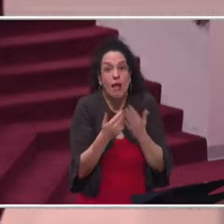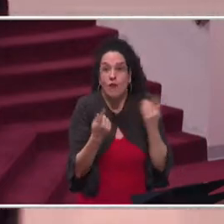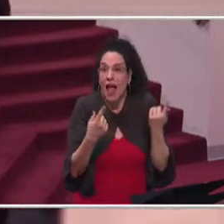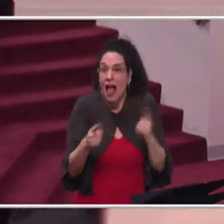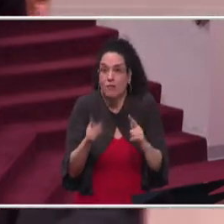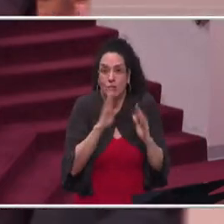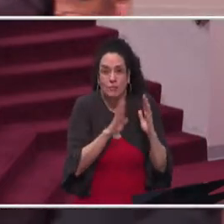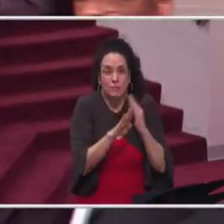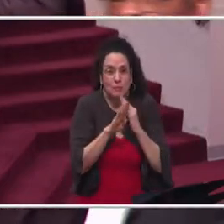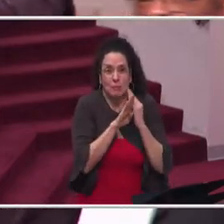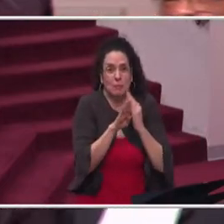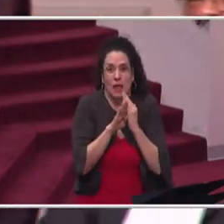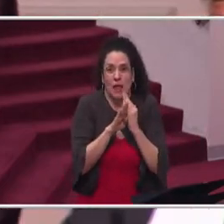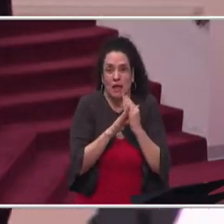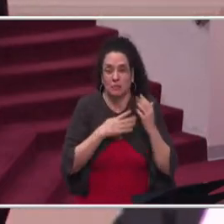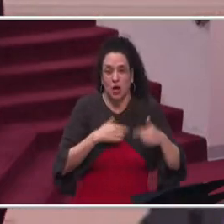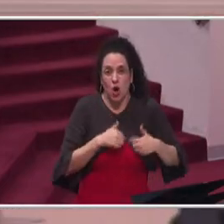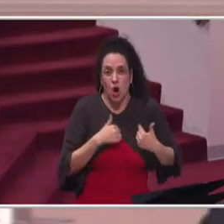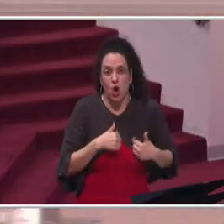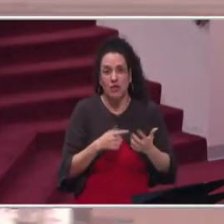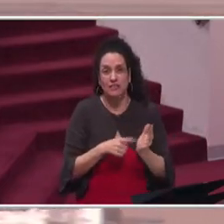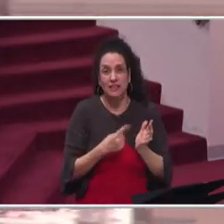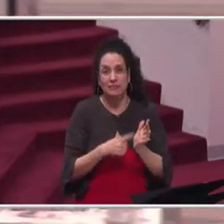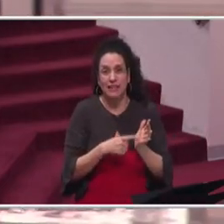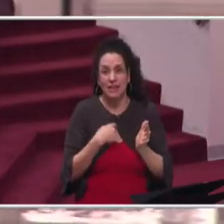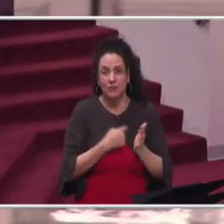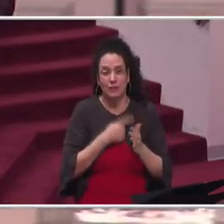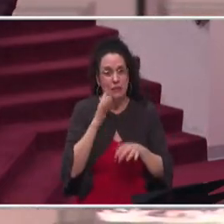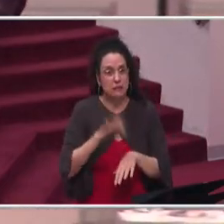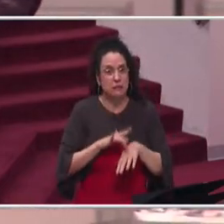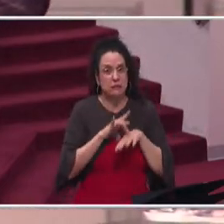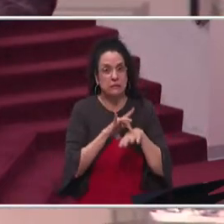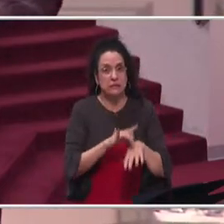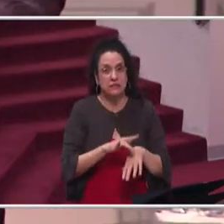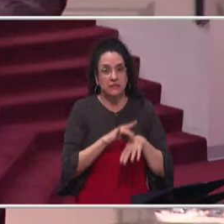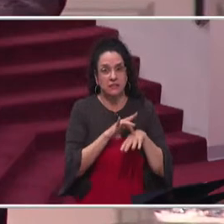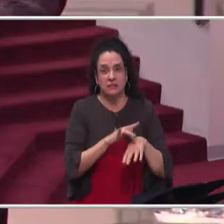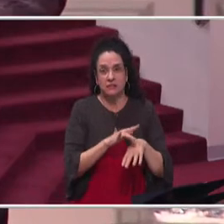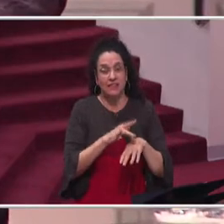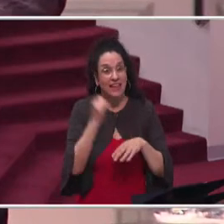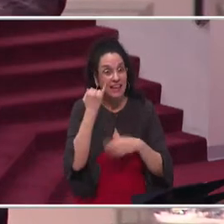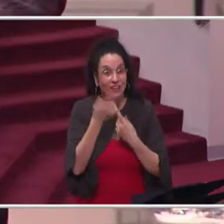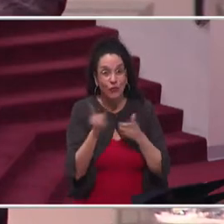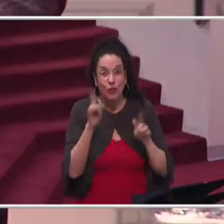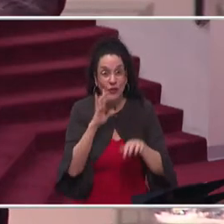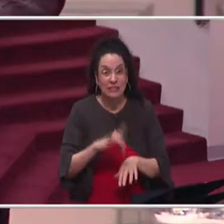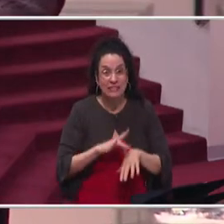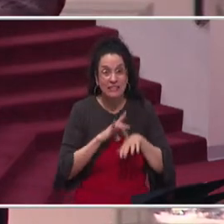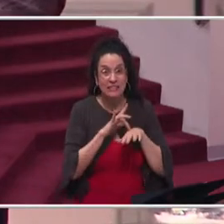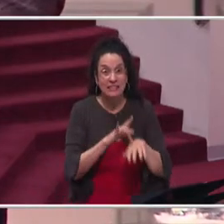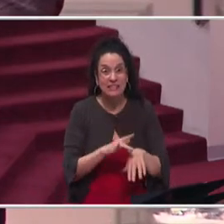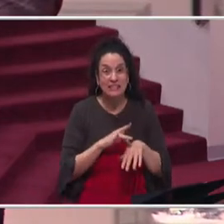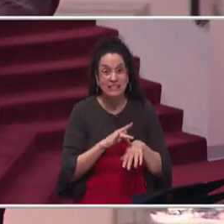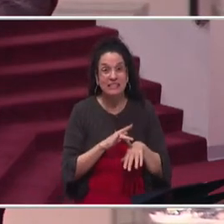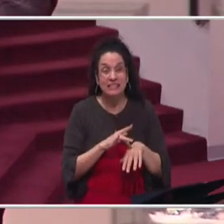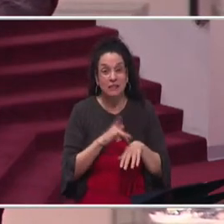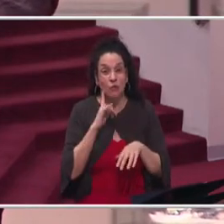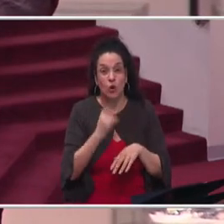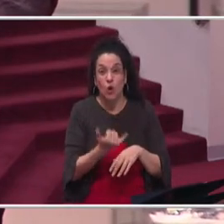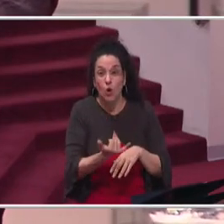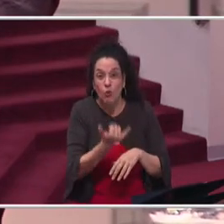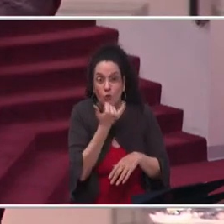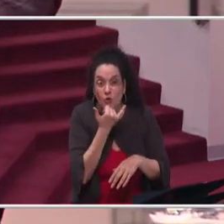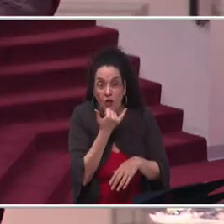that sometimes we hold on to things. And if you're holding on to things for the